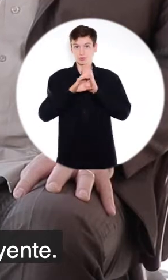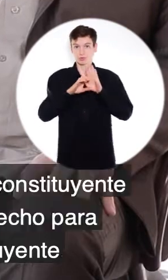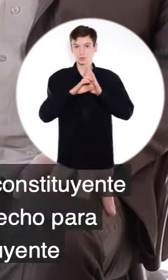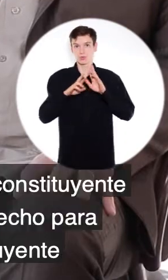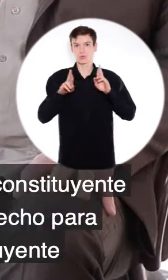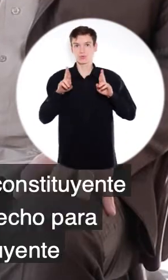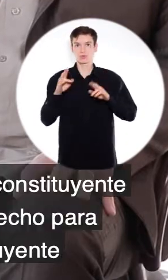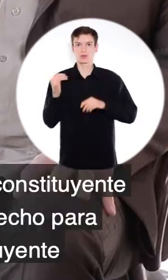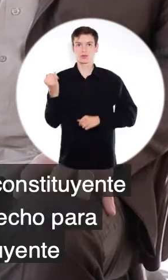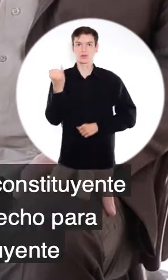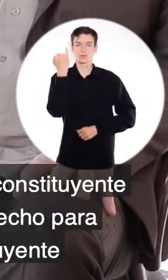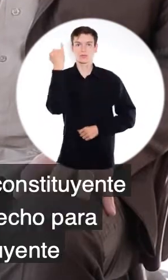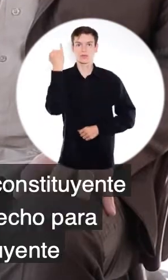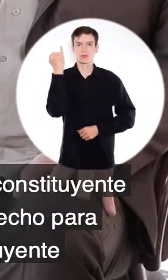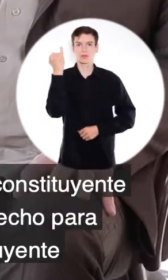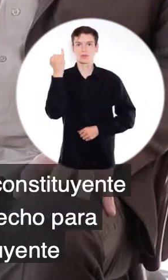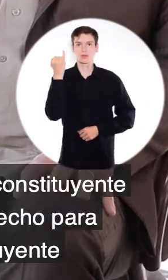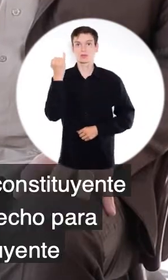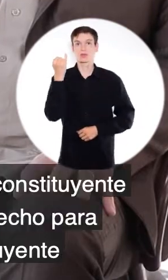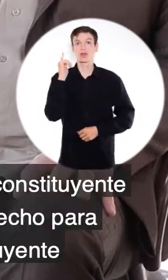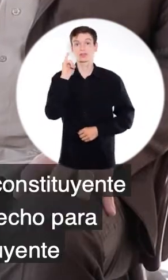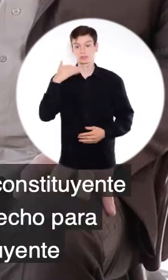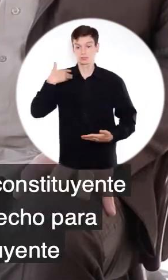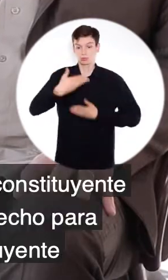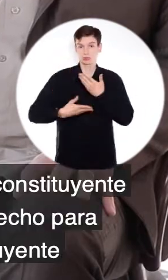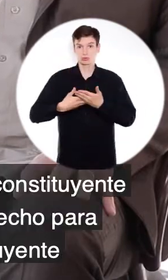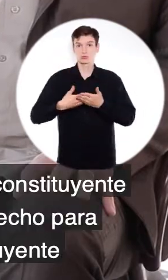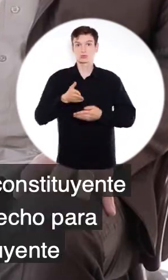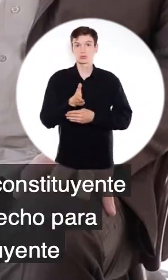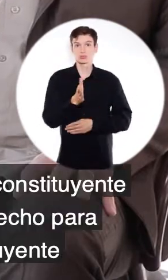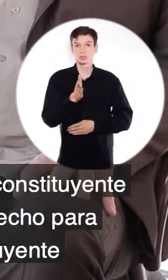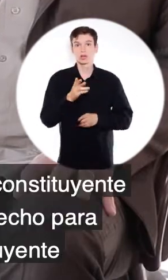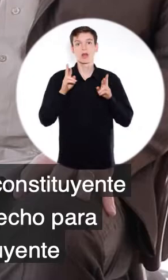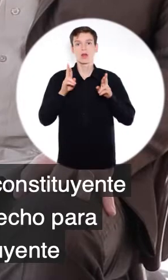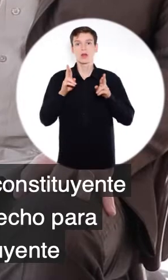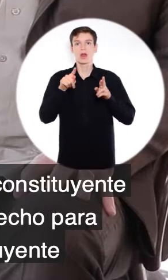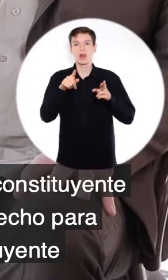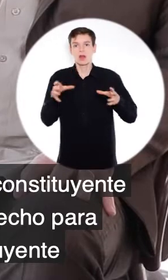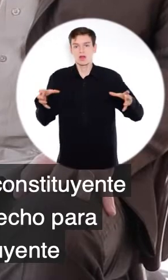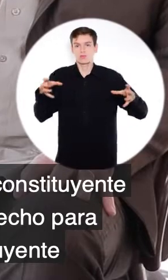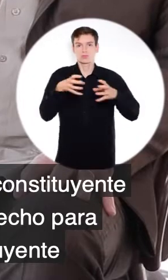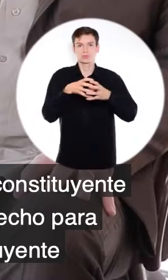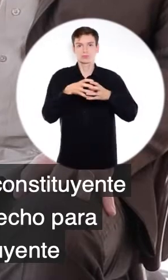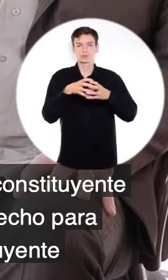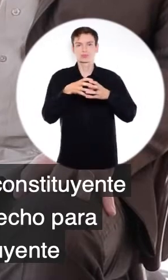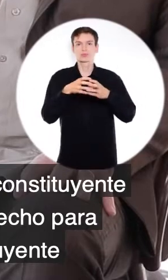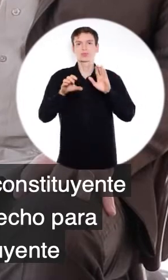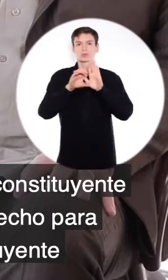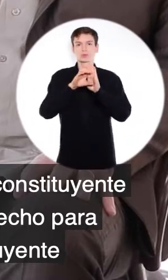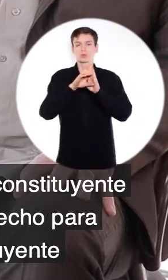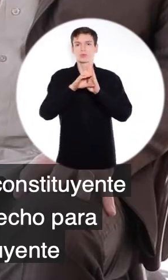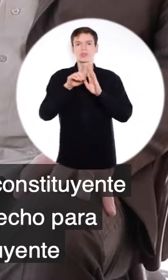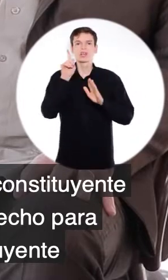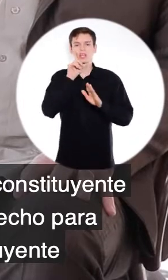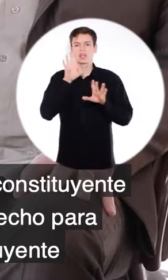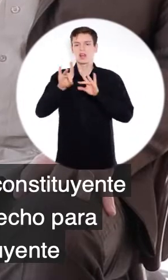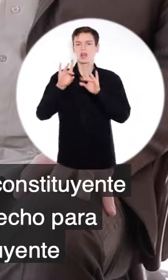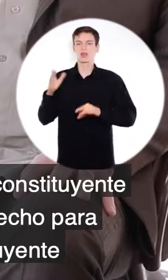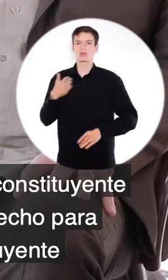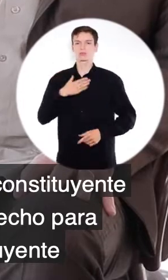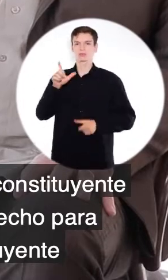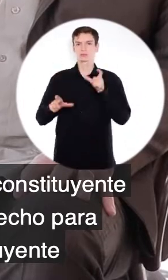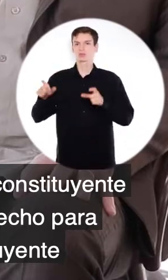body. If the process goes on, we will have most likely a fully elected constituent body.